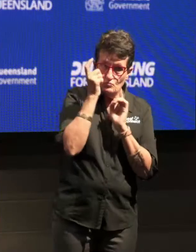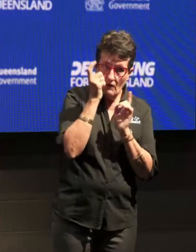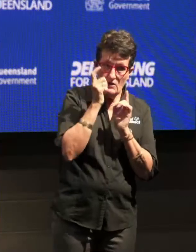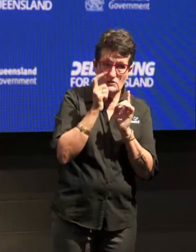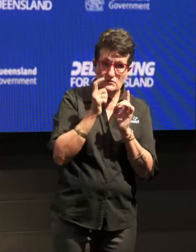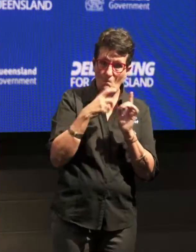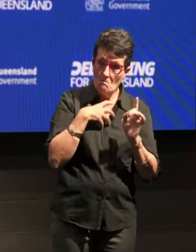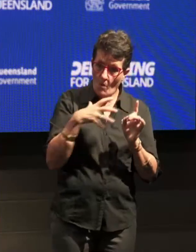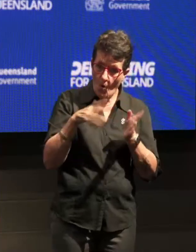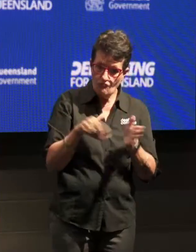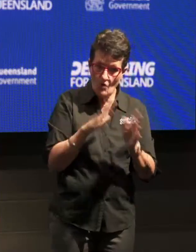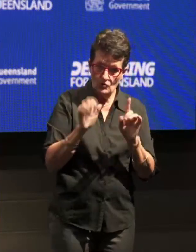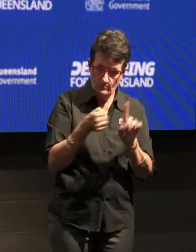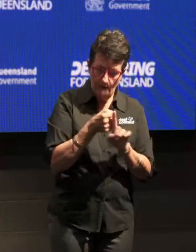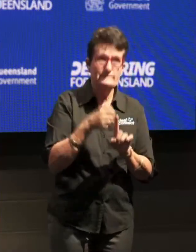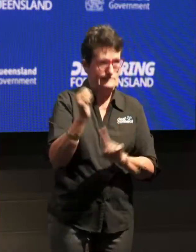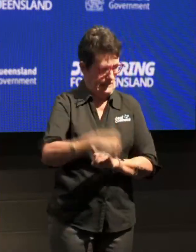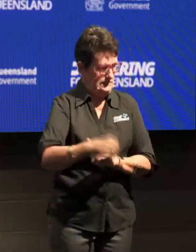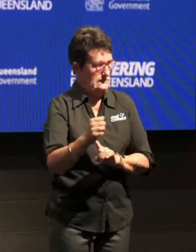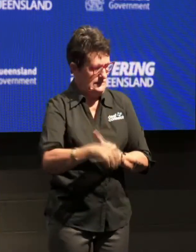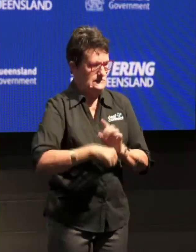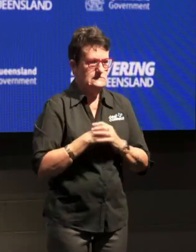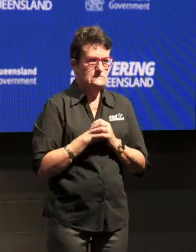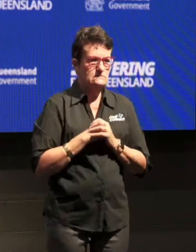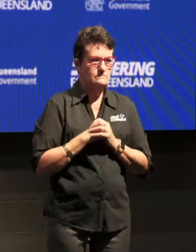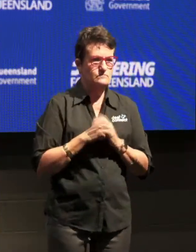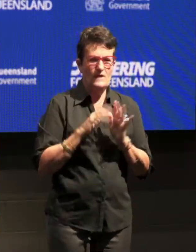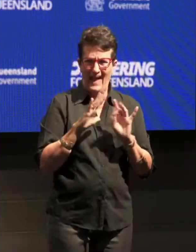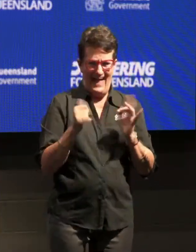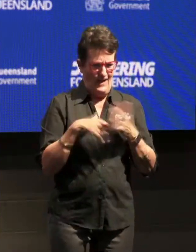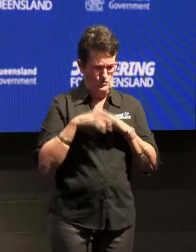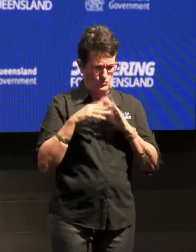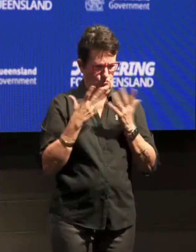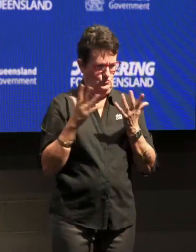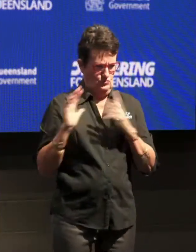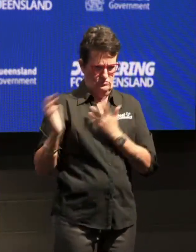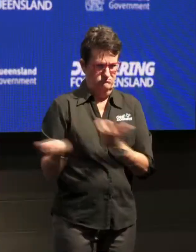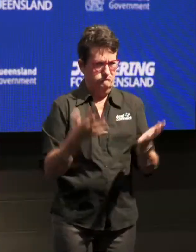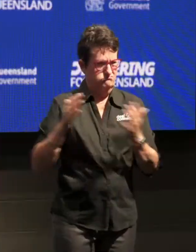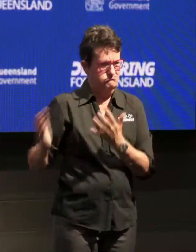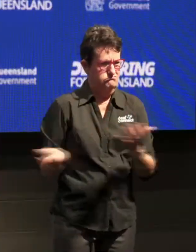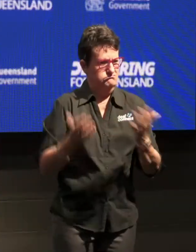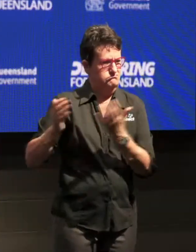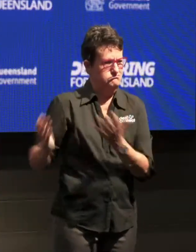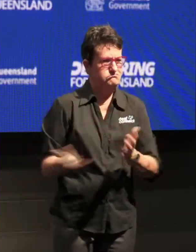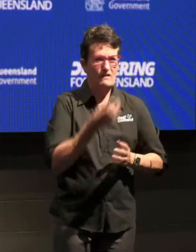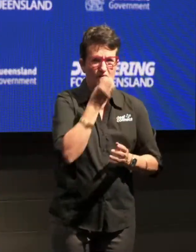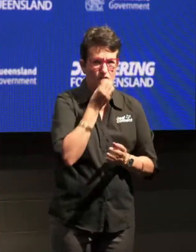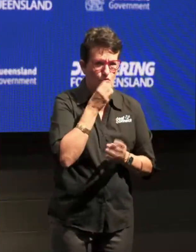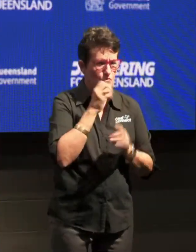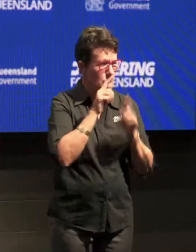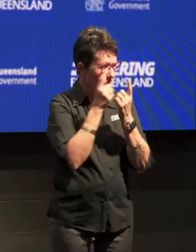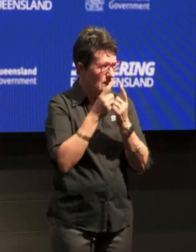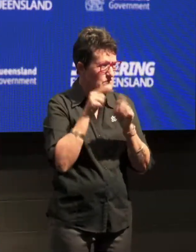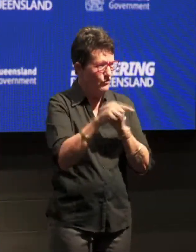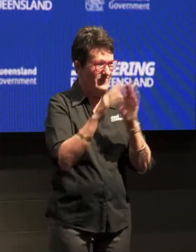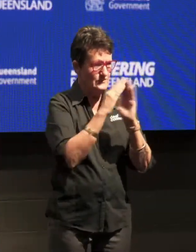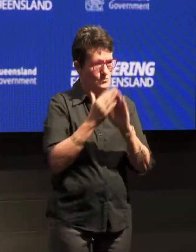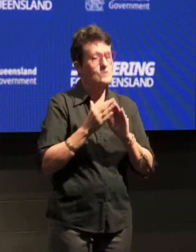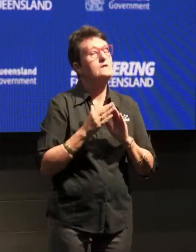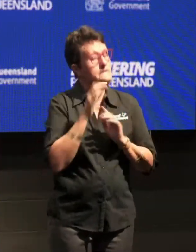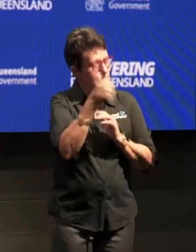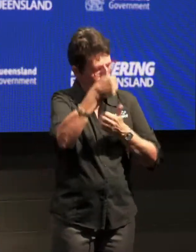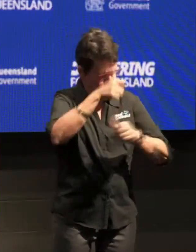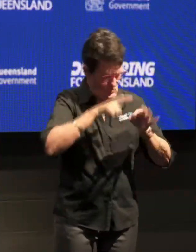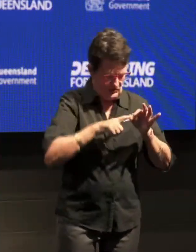more roads could be impacted? And what about getting supplies and food into these communities? Yeah, good question. We've taken